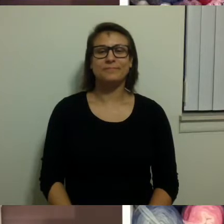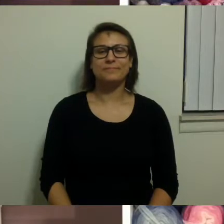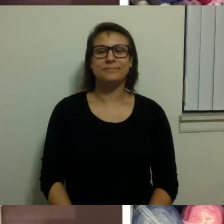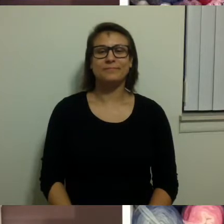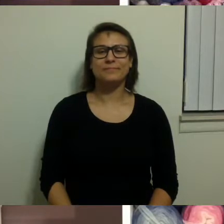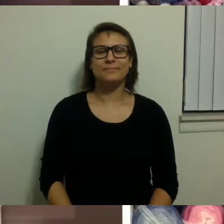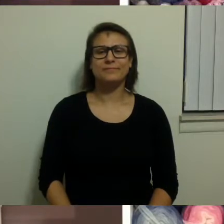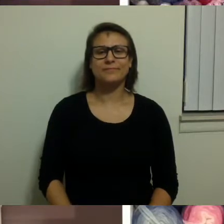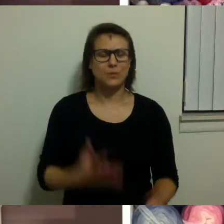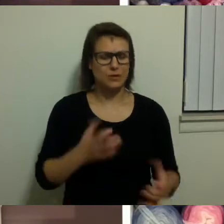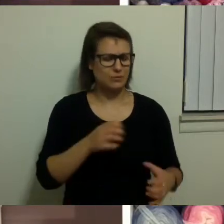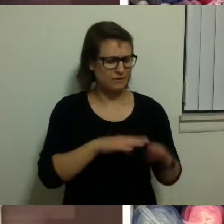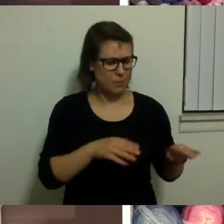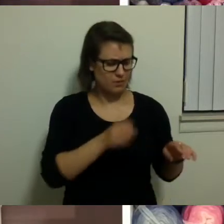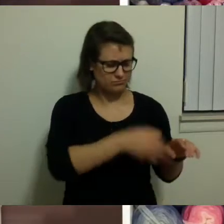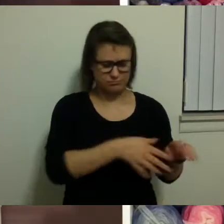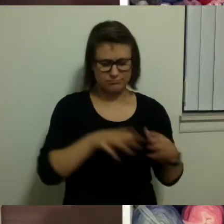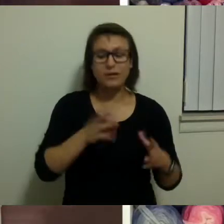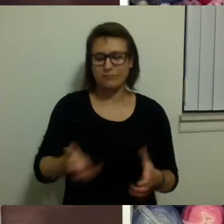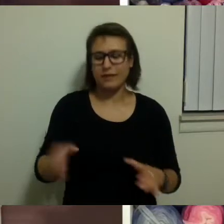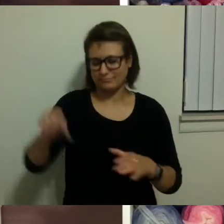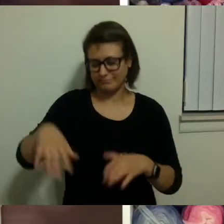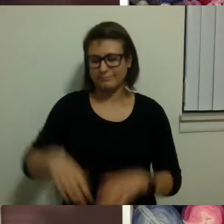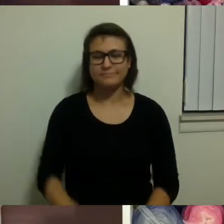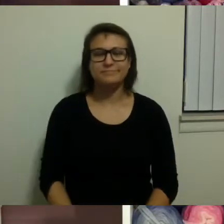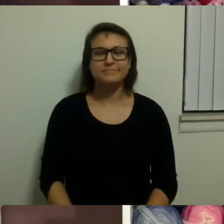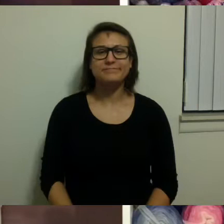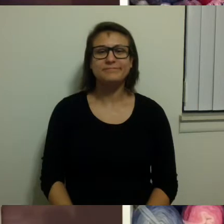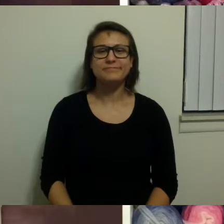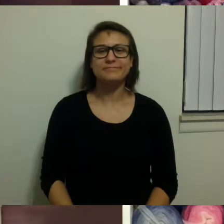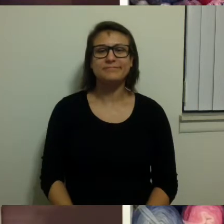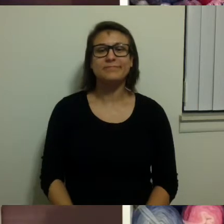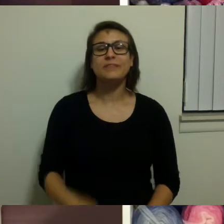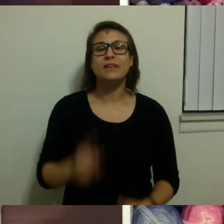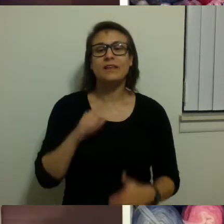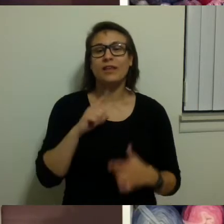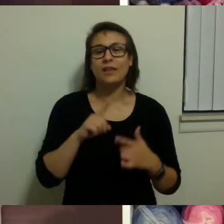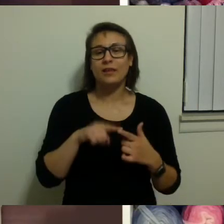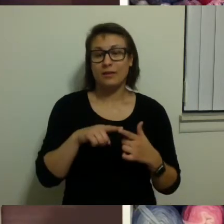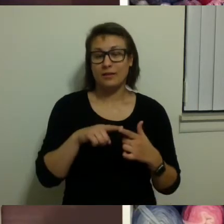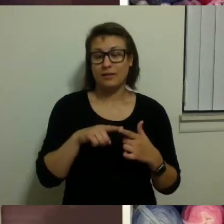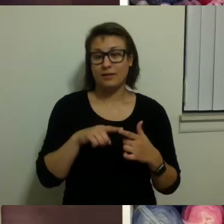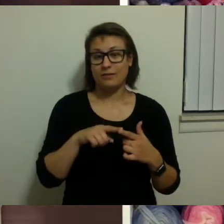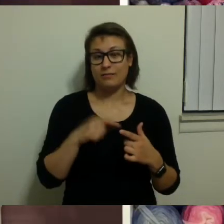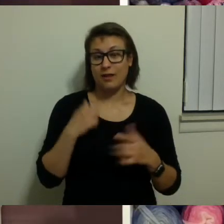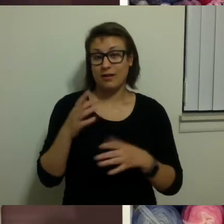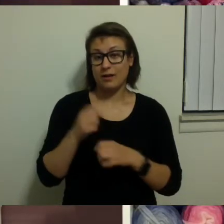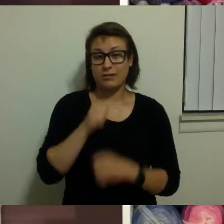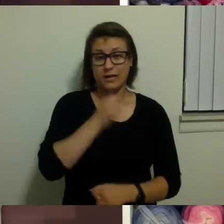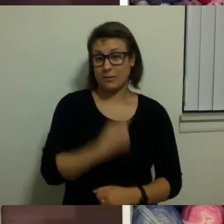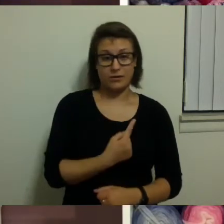Well, I don't want to just throw it on the floor. Okay, I'll put it on my basket. Okay, and then I got not